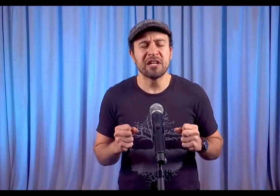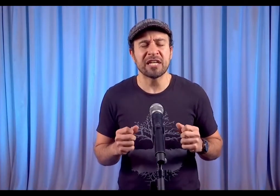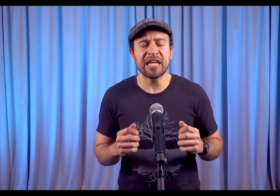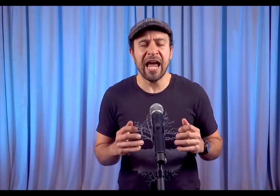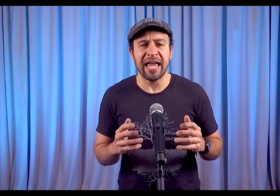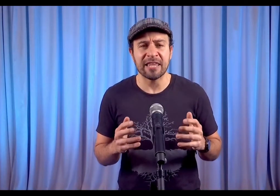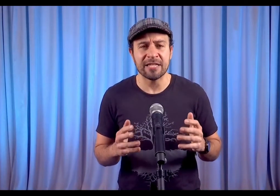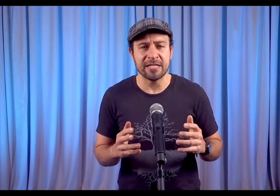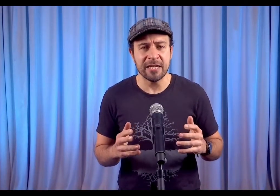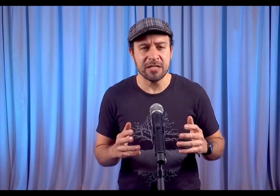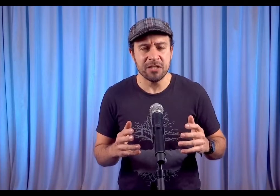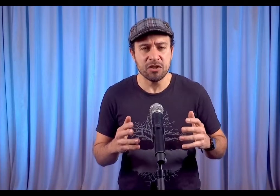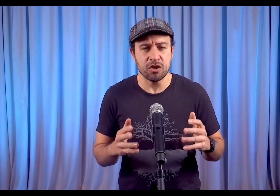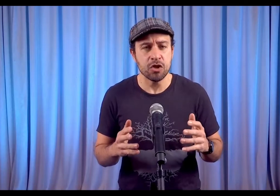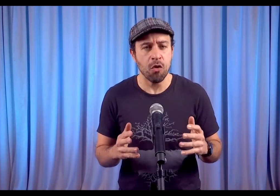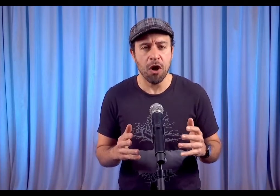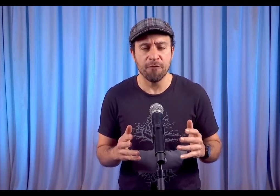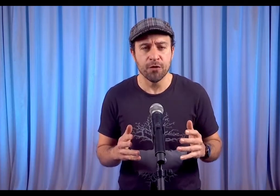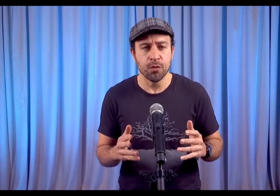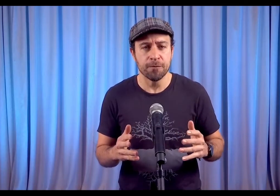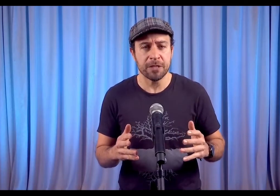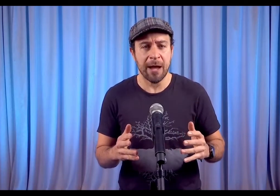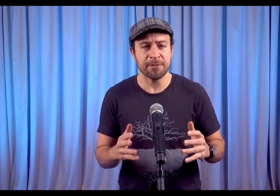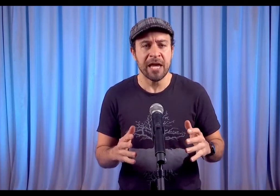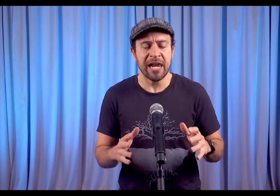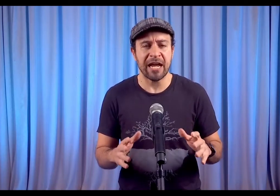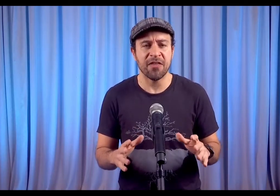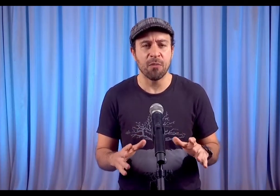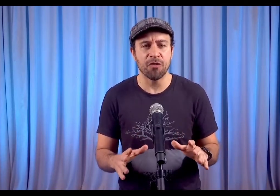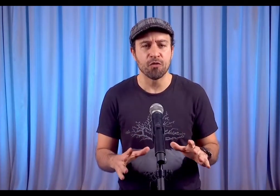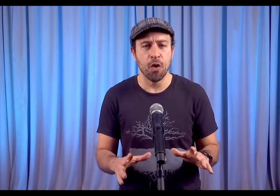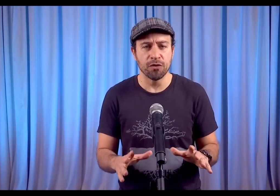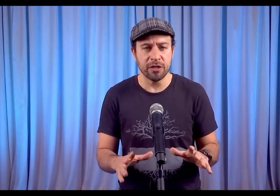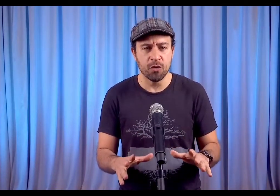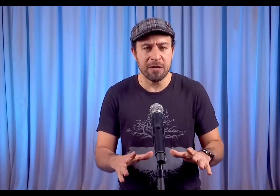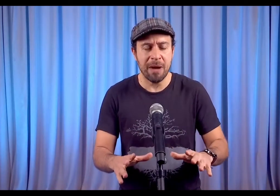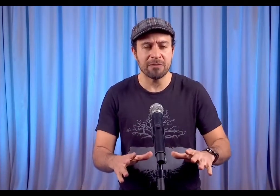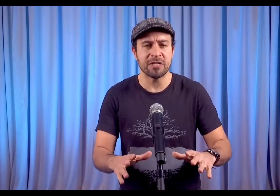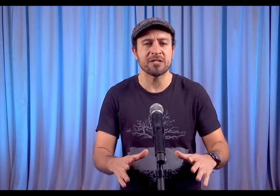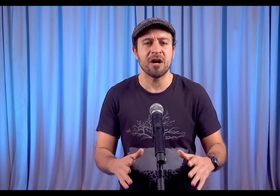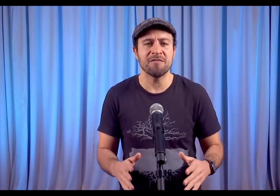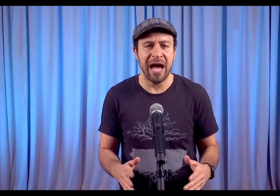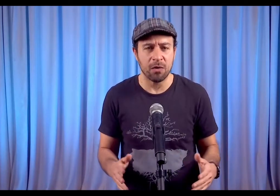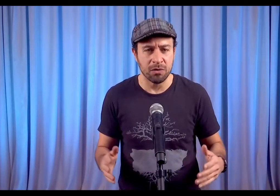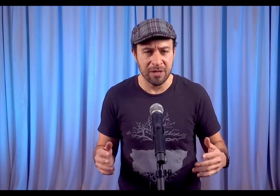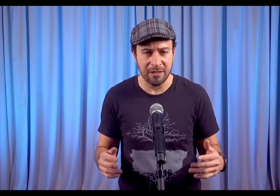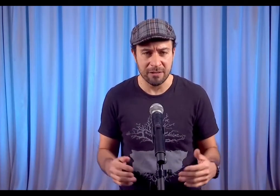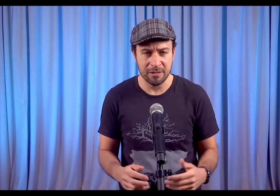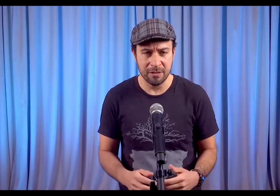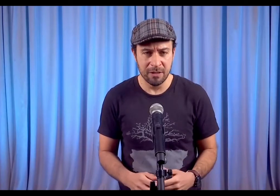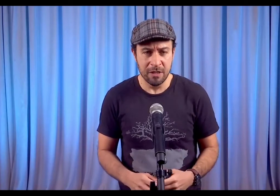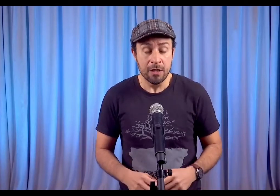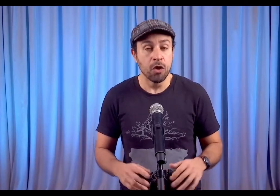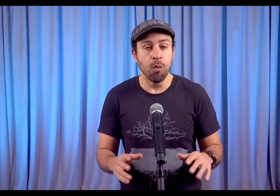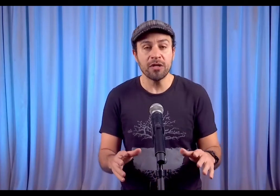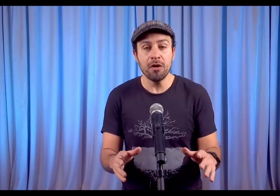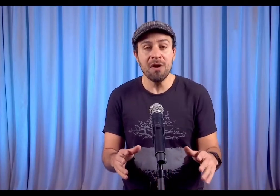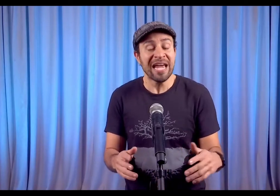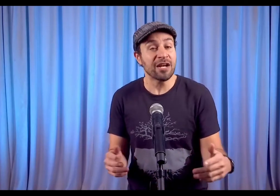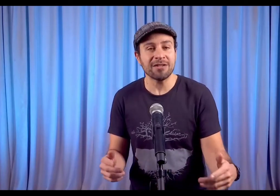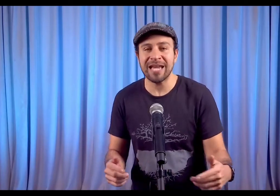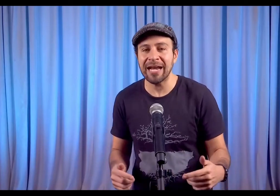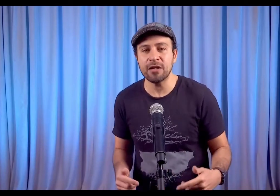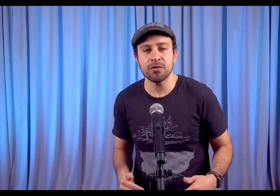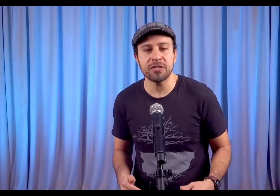she was looking at the city's snow-covered rooftops like they were the rolling green mountains of Arjuntas. The